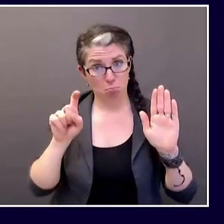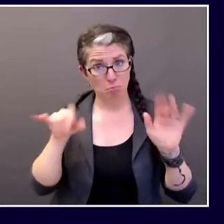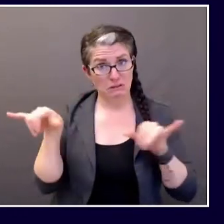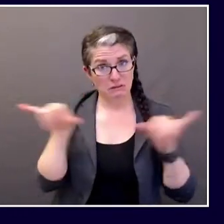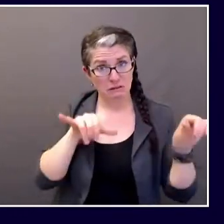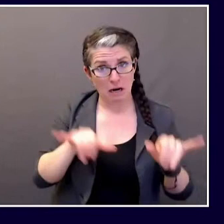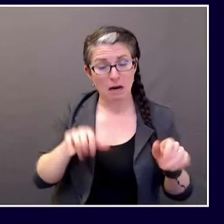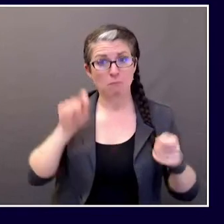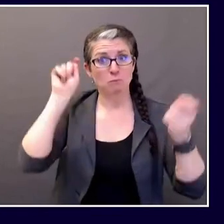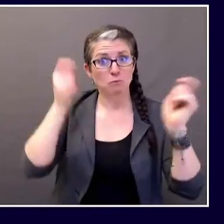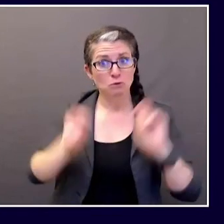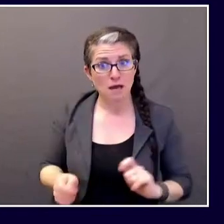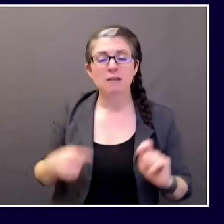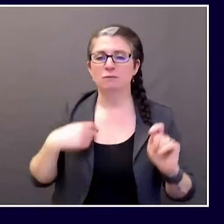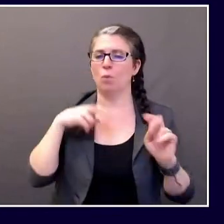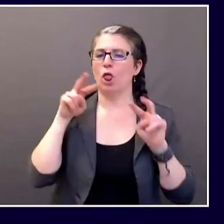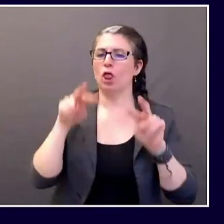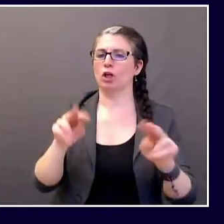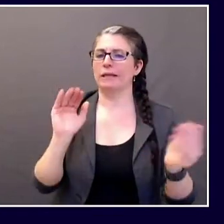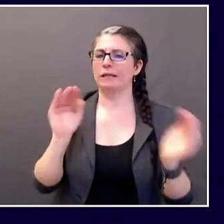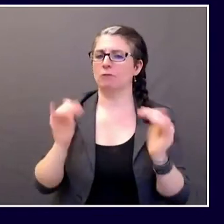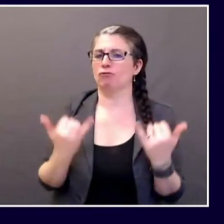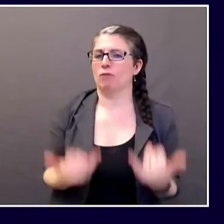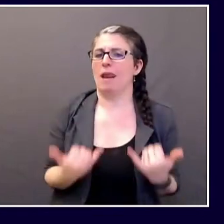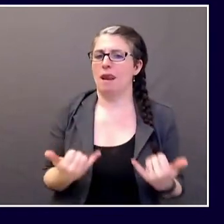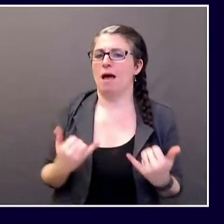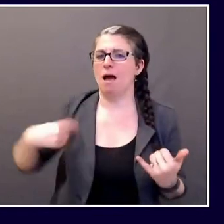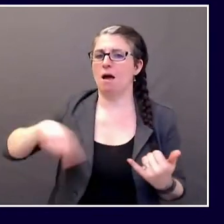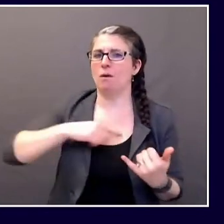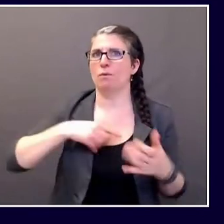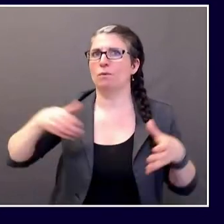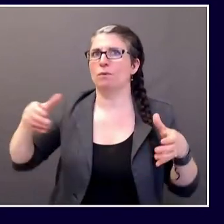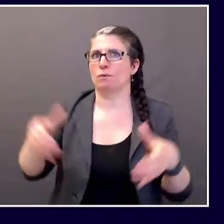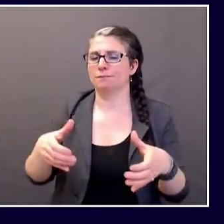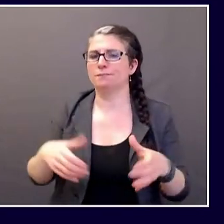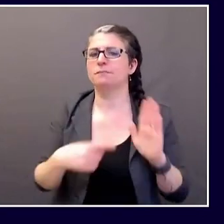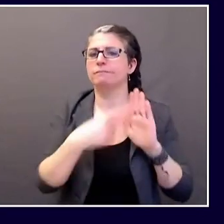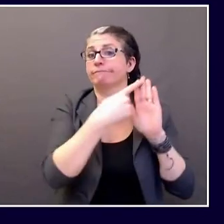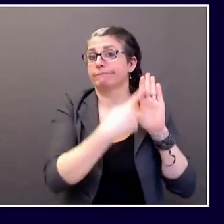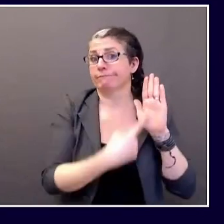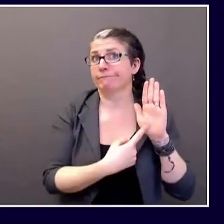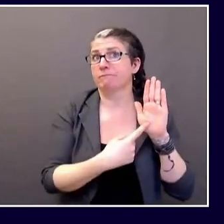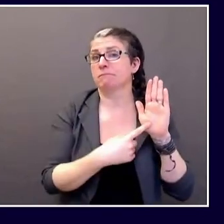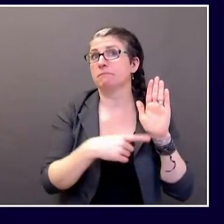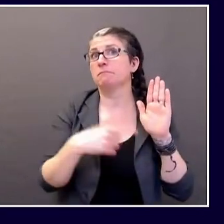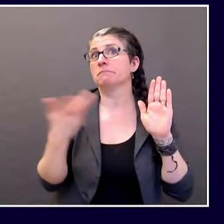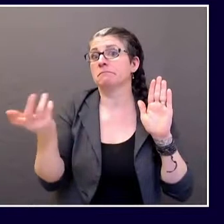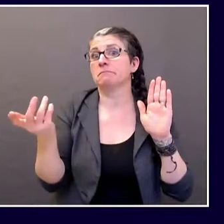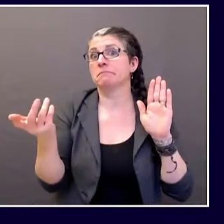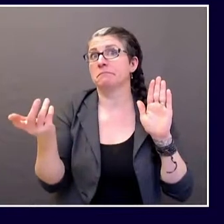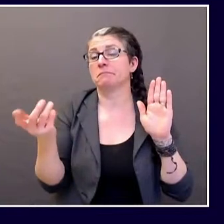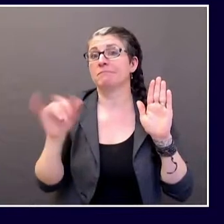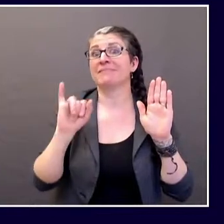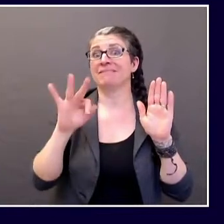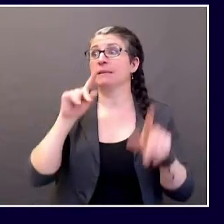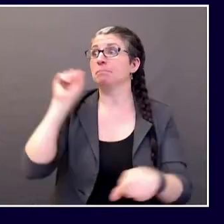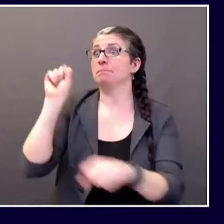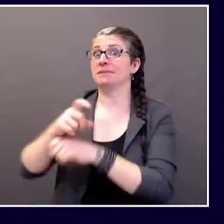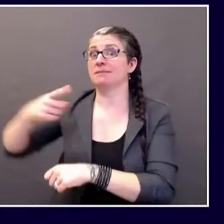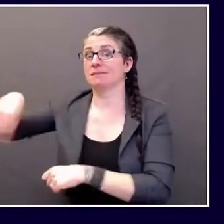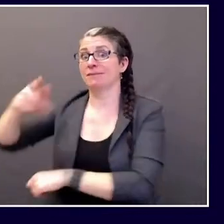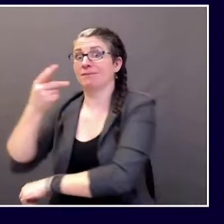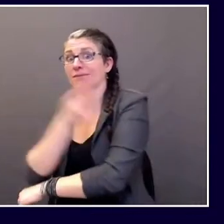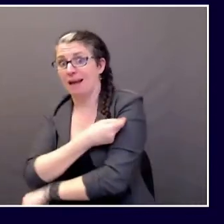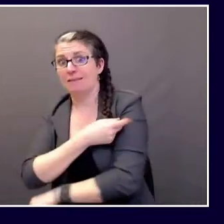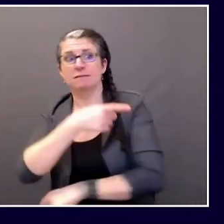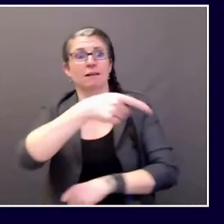with supply, begin to see the impact of vaccination? So I think it's too early to say what we'll be doing here in Maine. But I would note